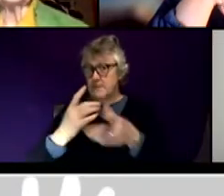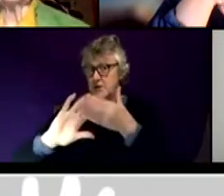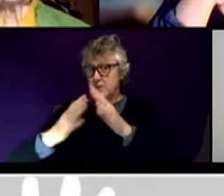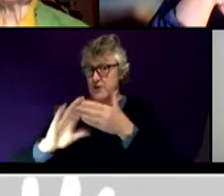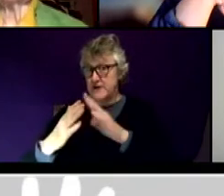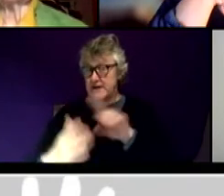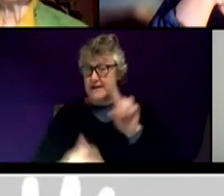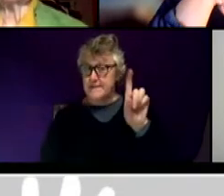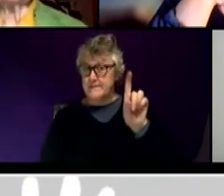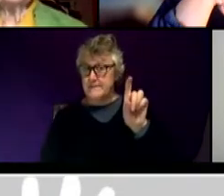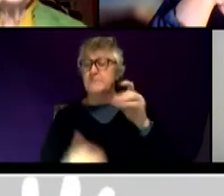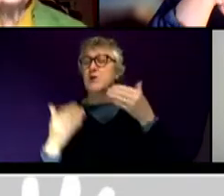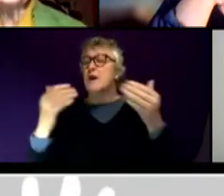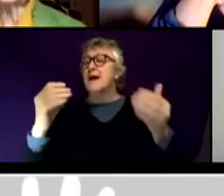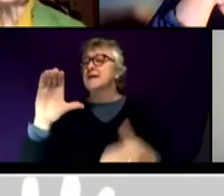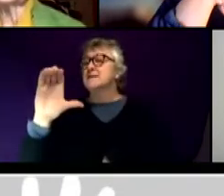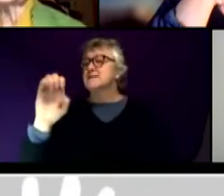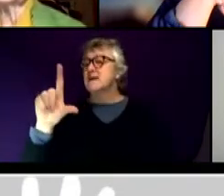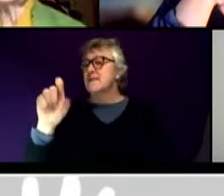Go ahead, Celeste.